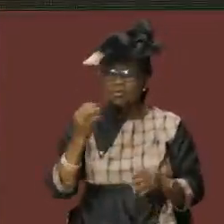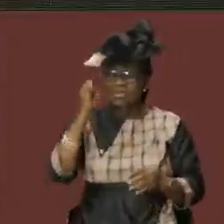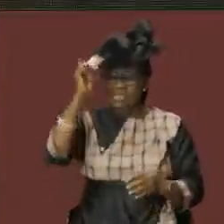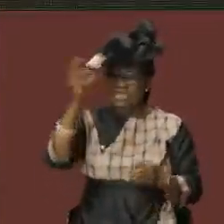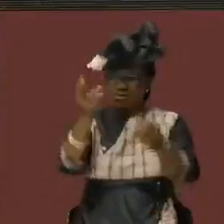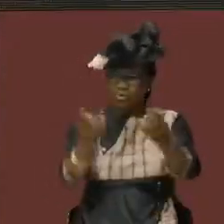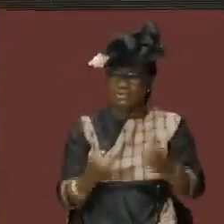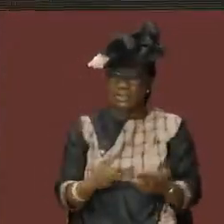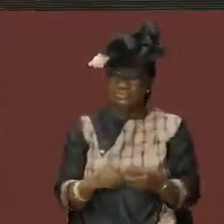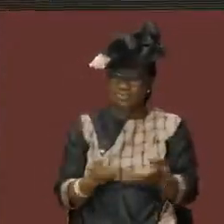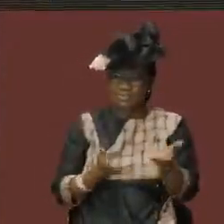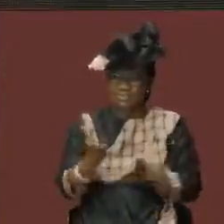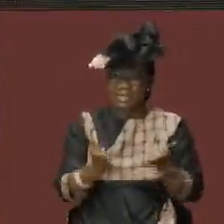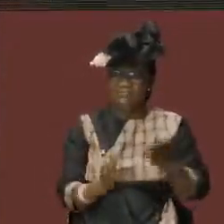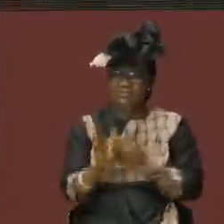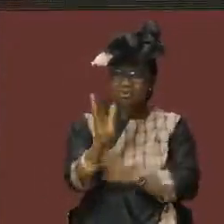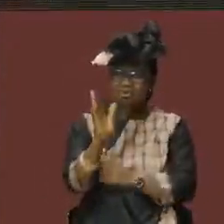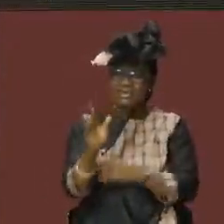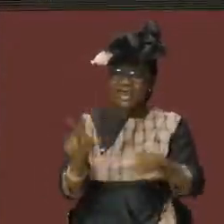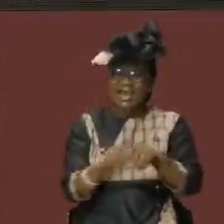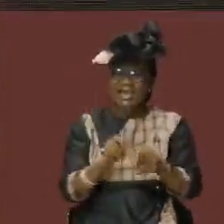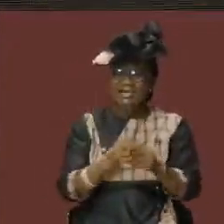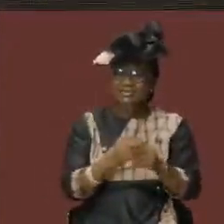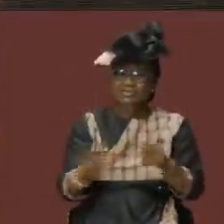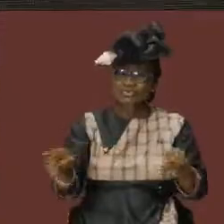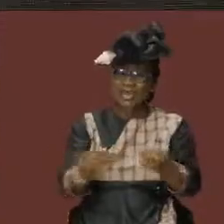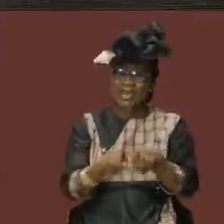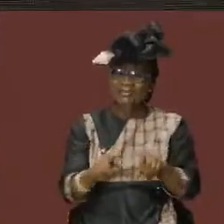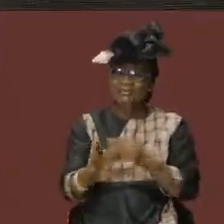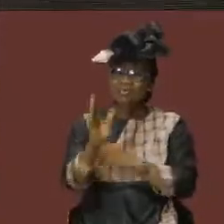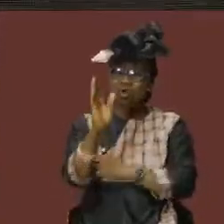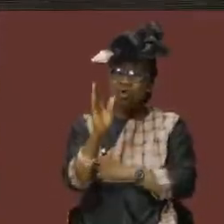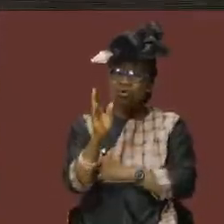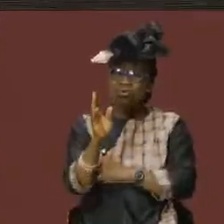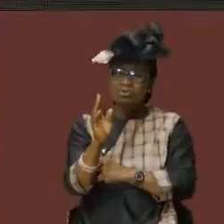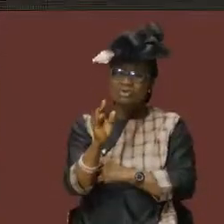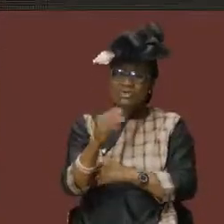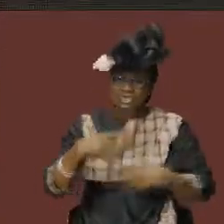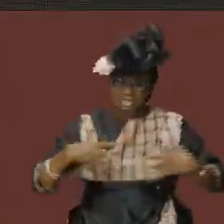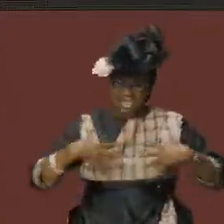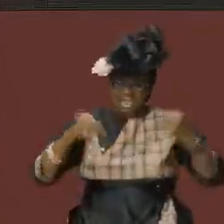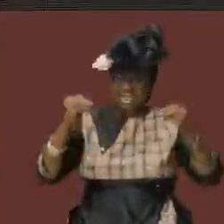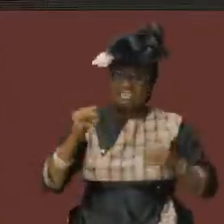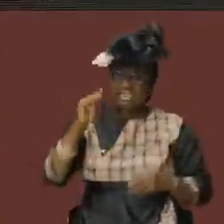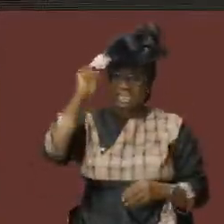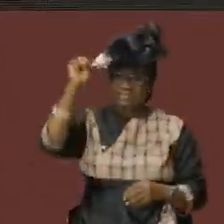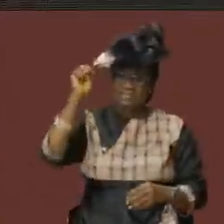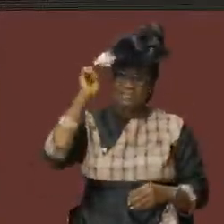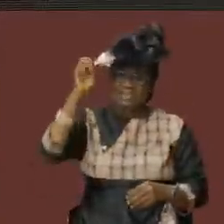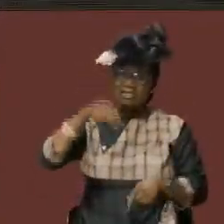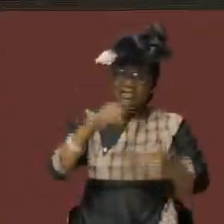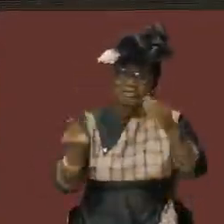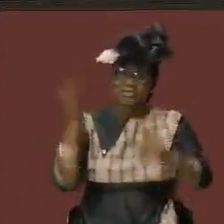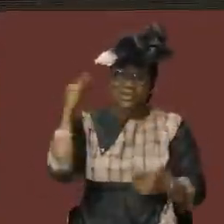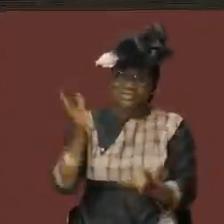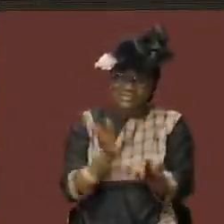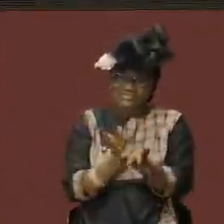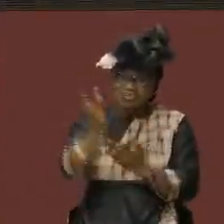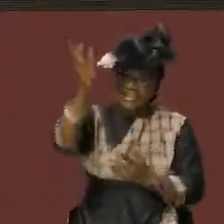as God healed him, he went straight into the temple.